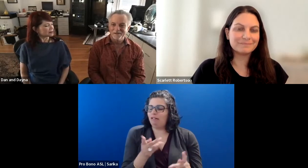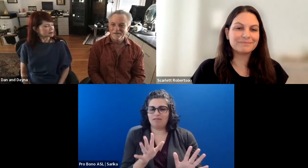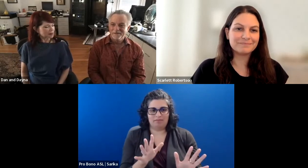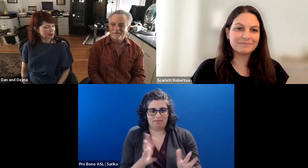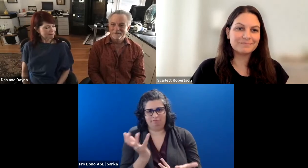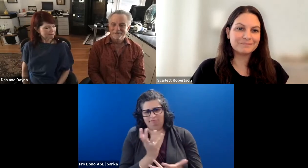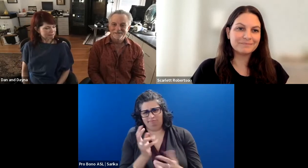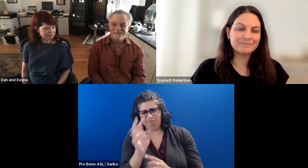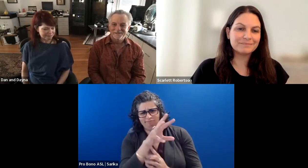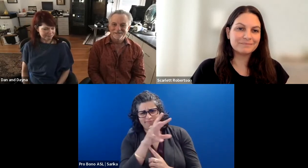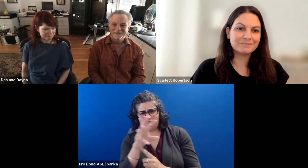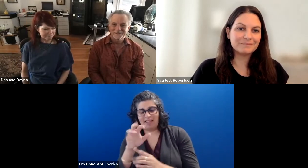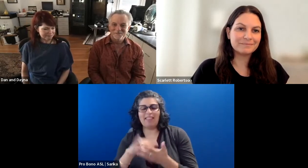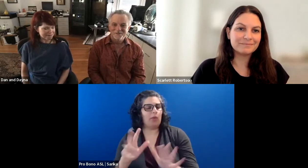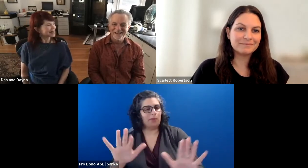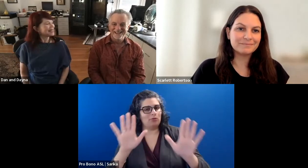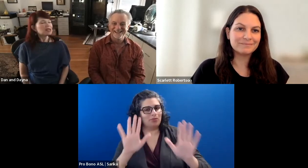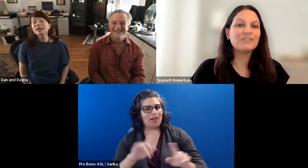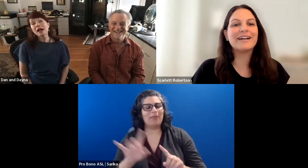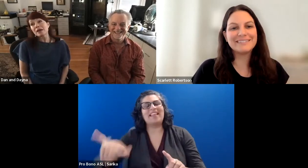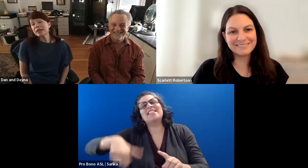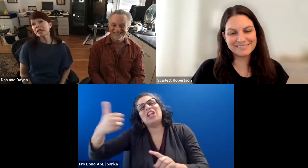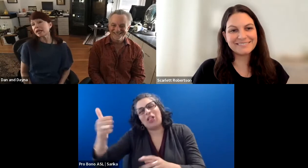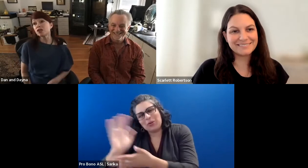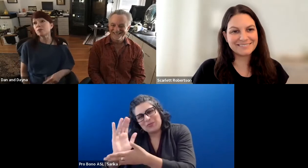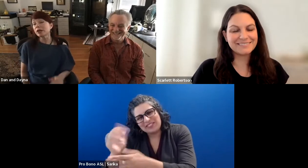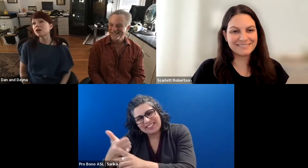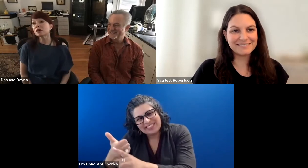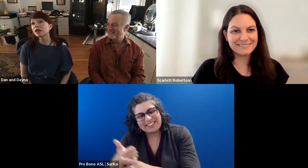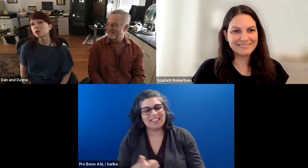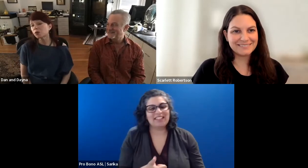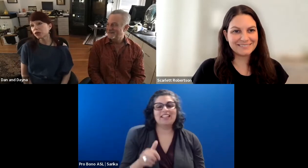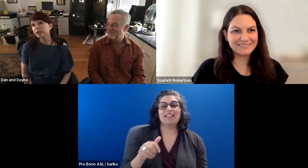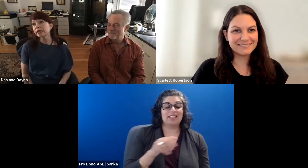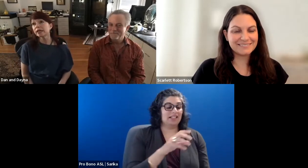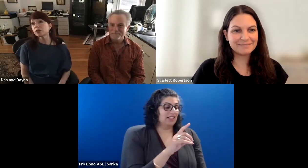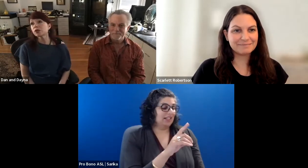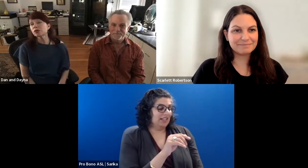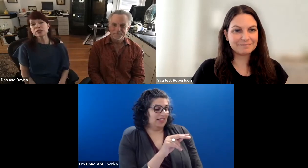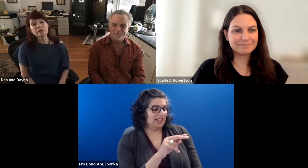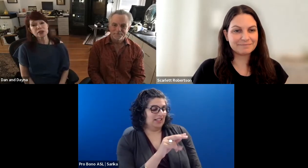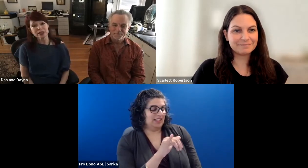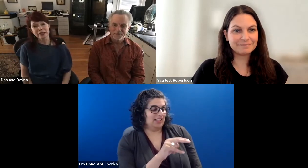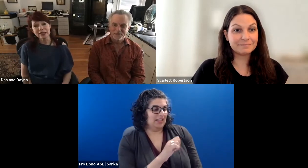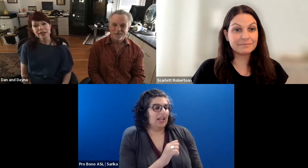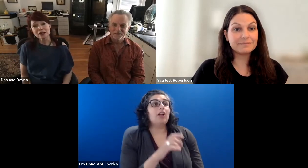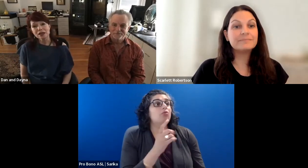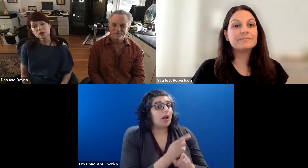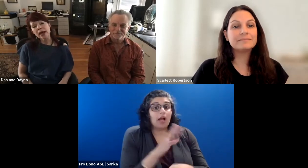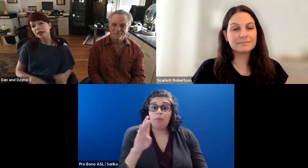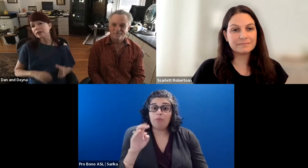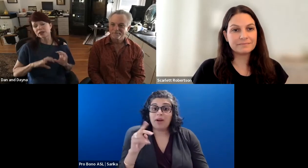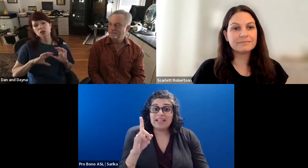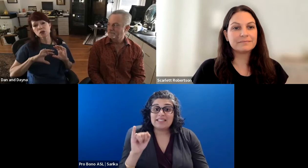But that's another movie. Yeah, I mean, and again, you know, Brandy Carlisle was working on getting Chris Christopherson,